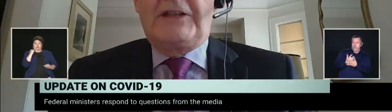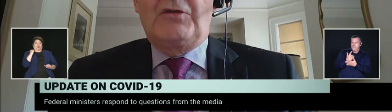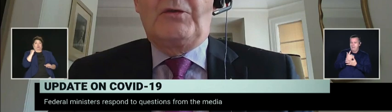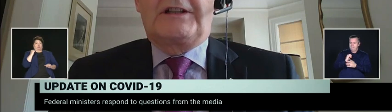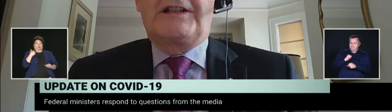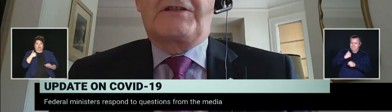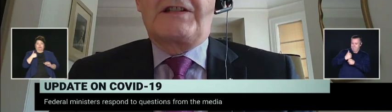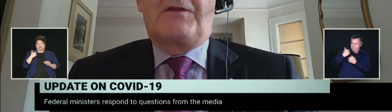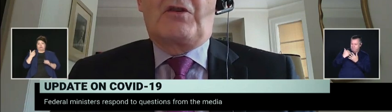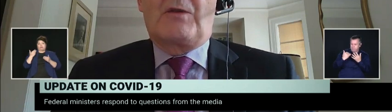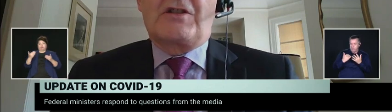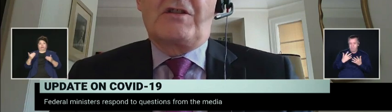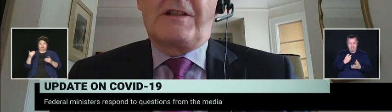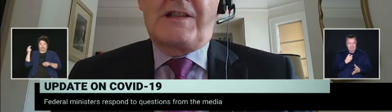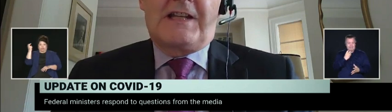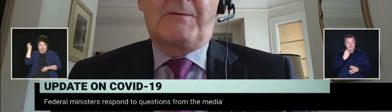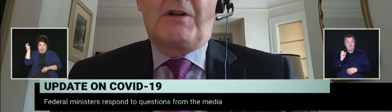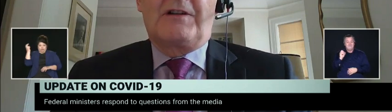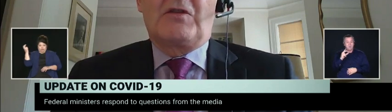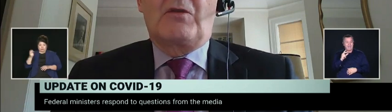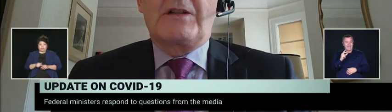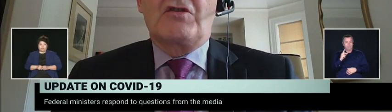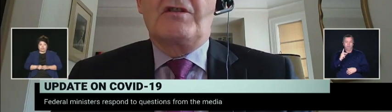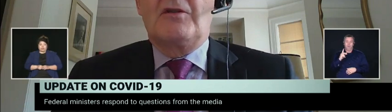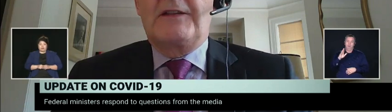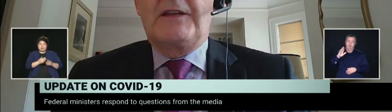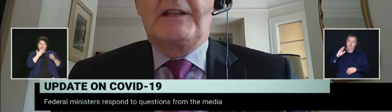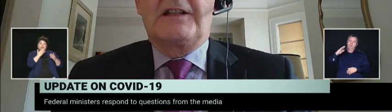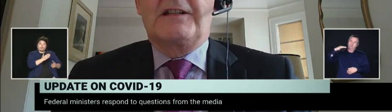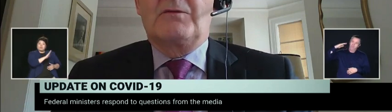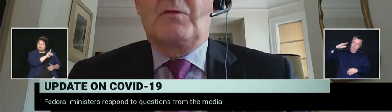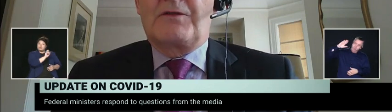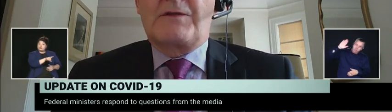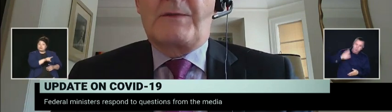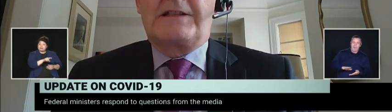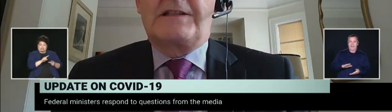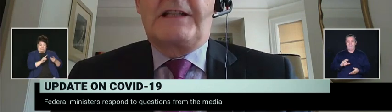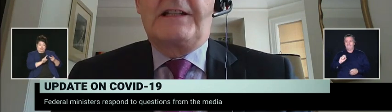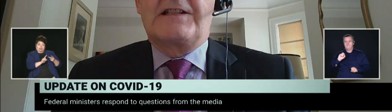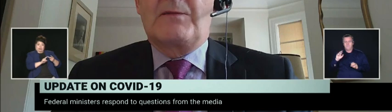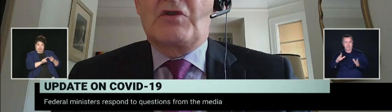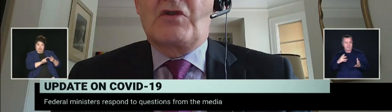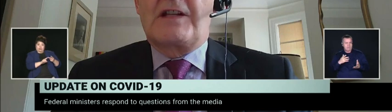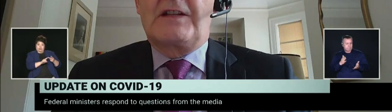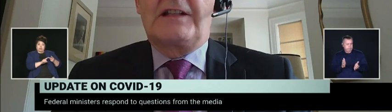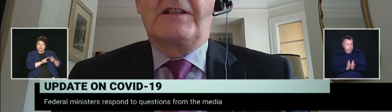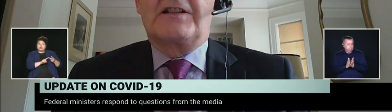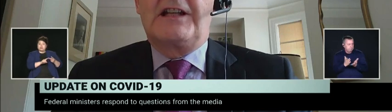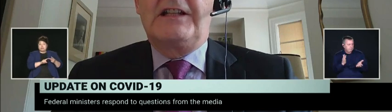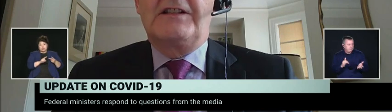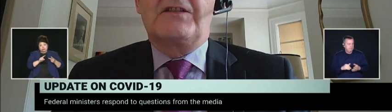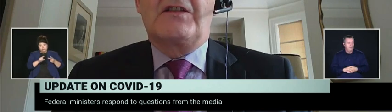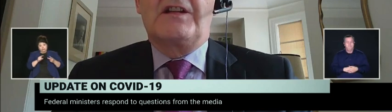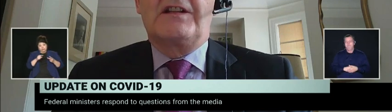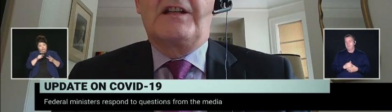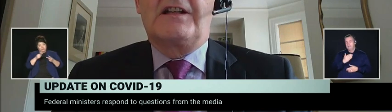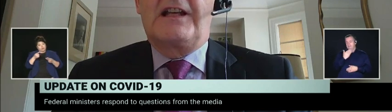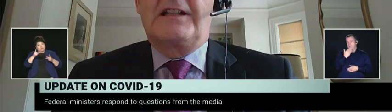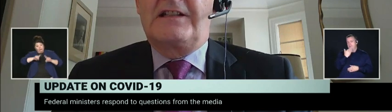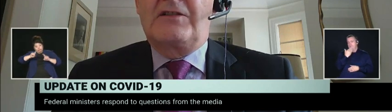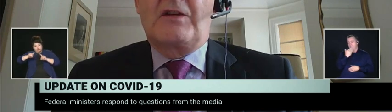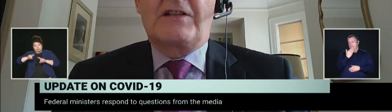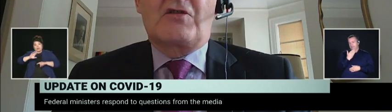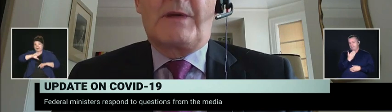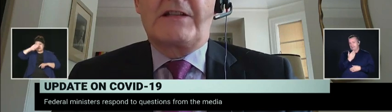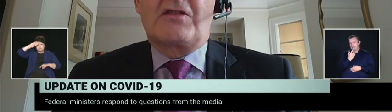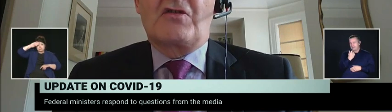Well, thank you, Kelsey, for your question. The second part of your question, no, I think with respect to taking temperatures, I think Canadians